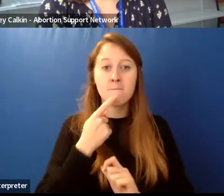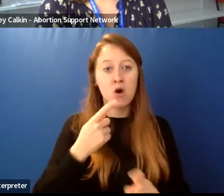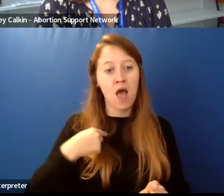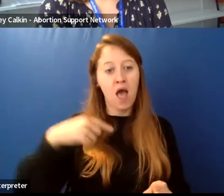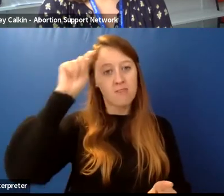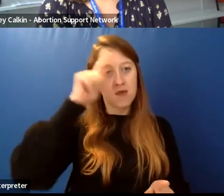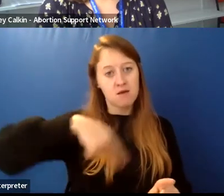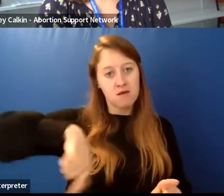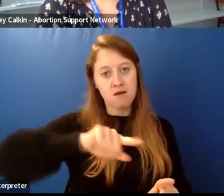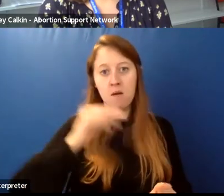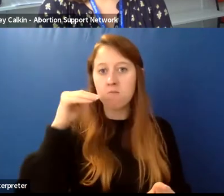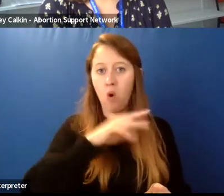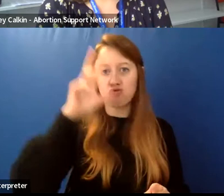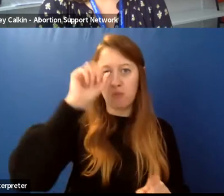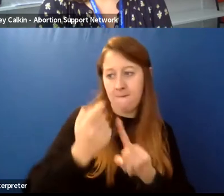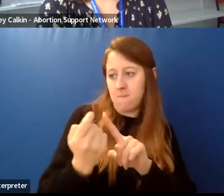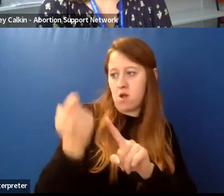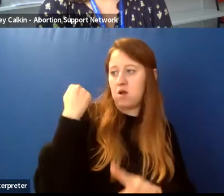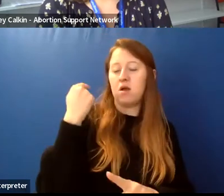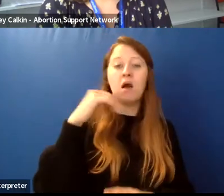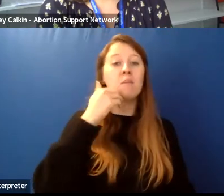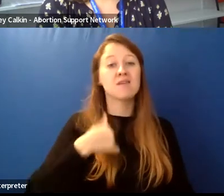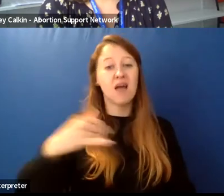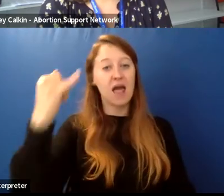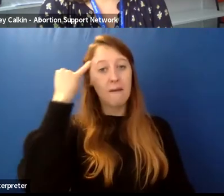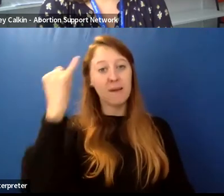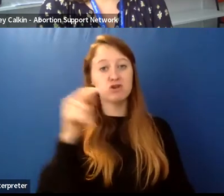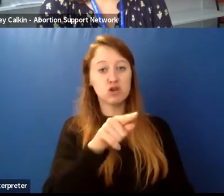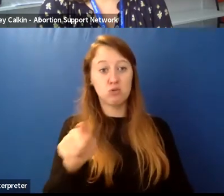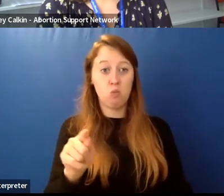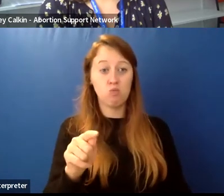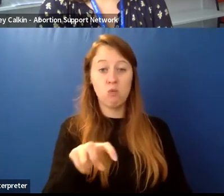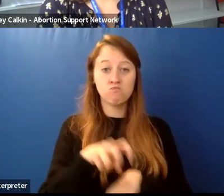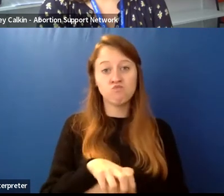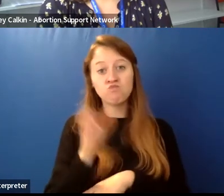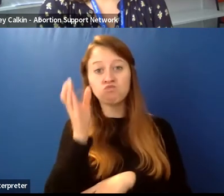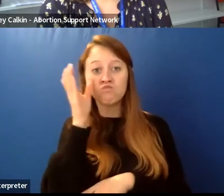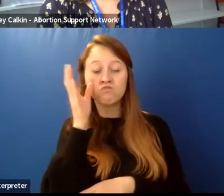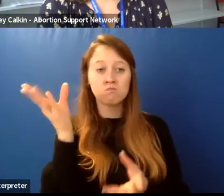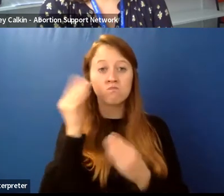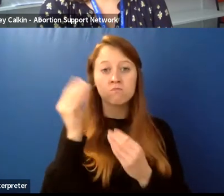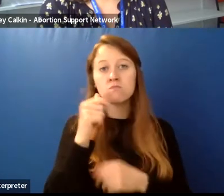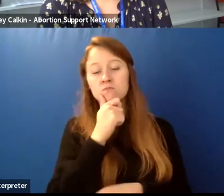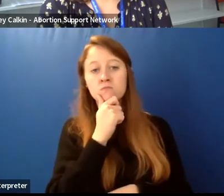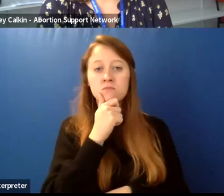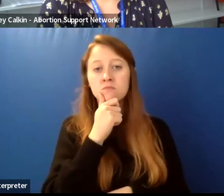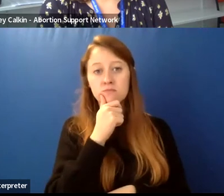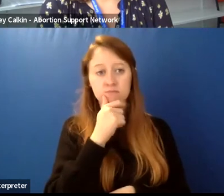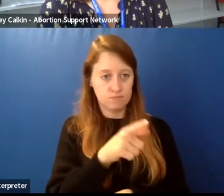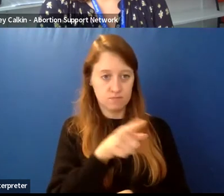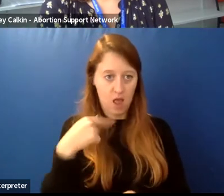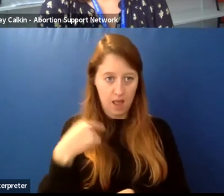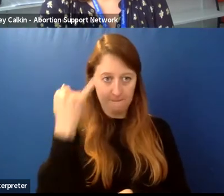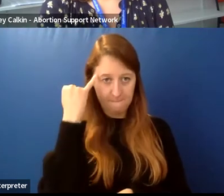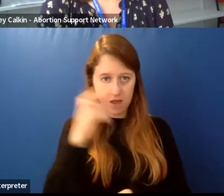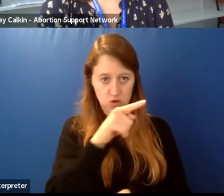I imagine that many of you who are sitting here listening to this, to us today,